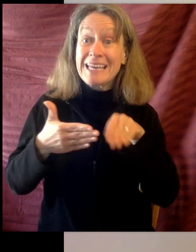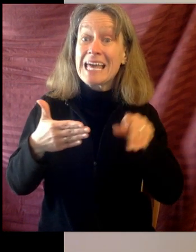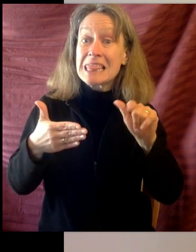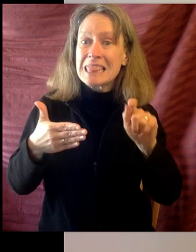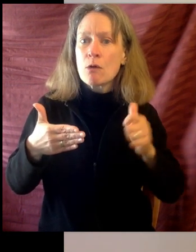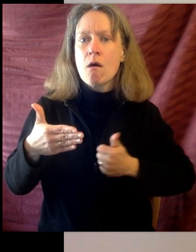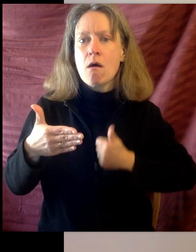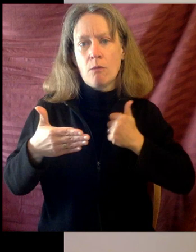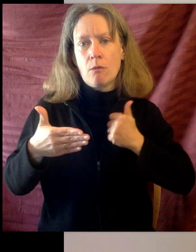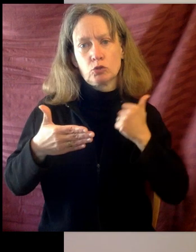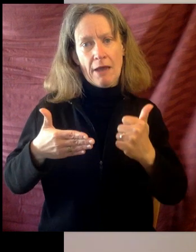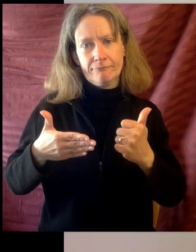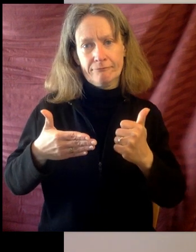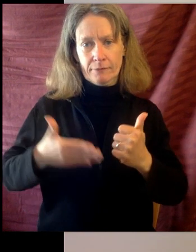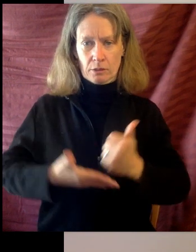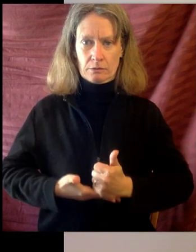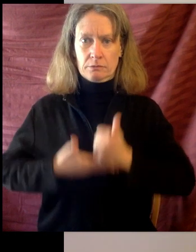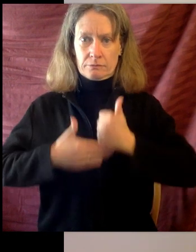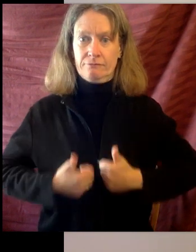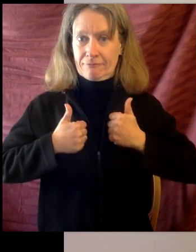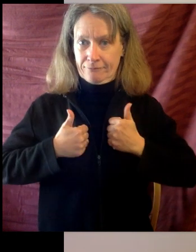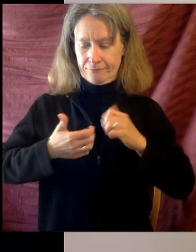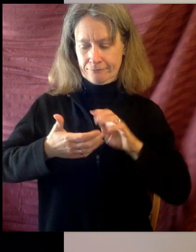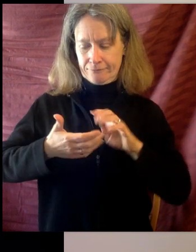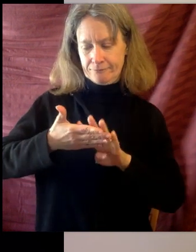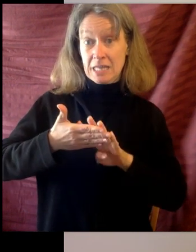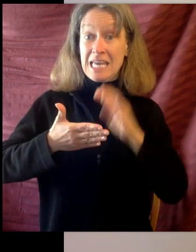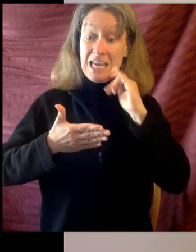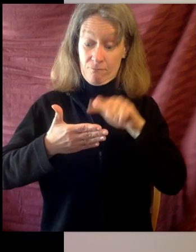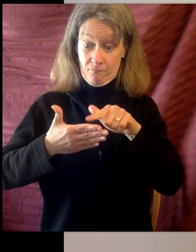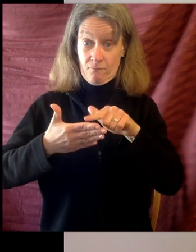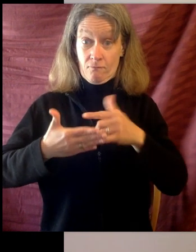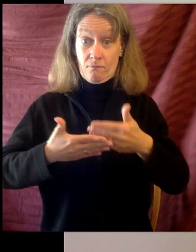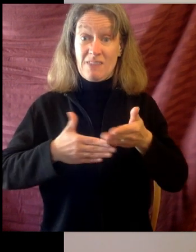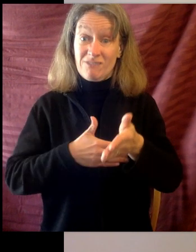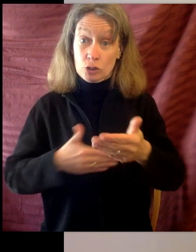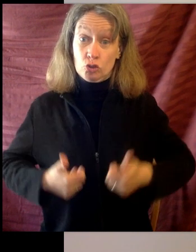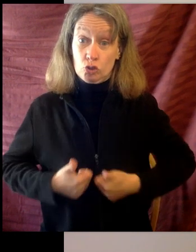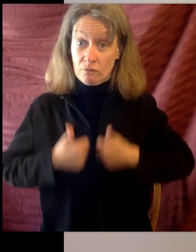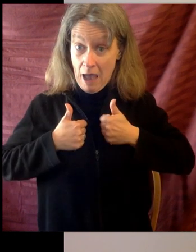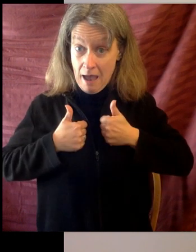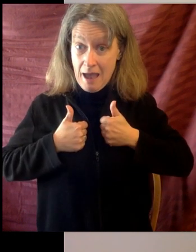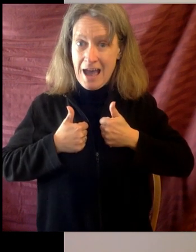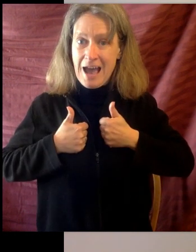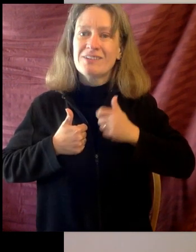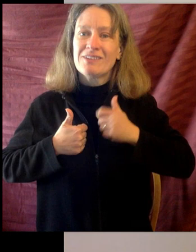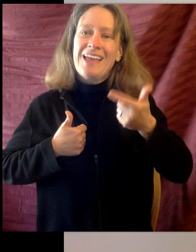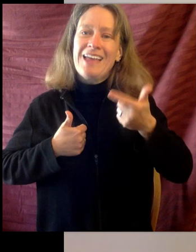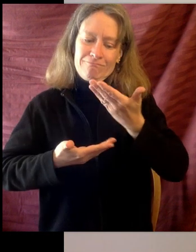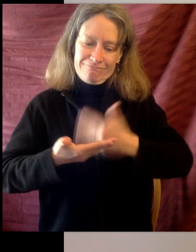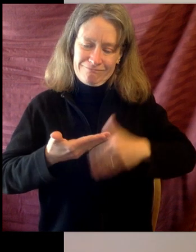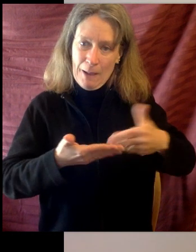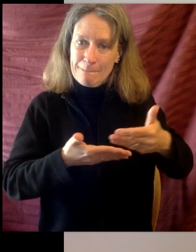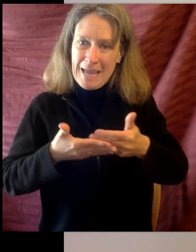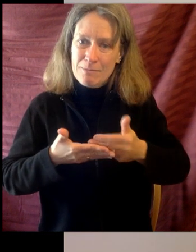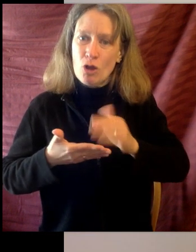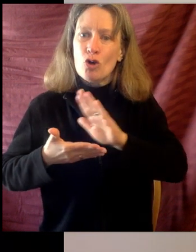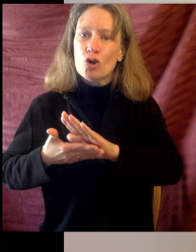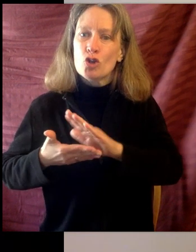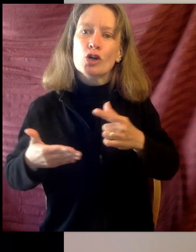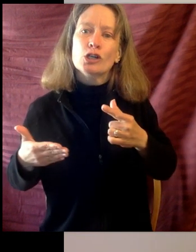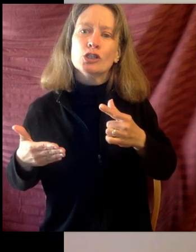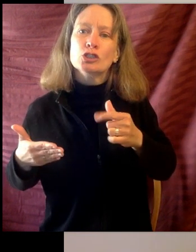better chance of passing down your genes, your DNA, which